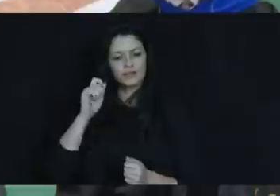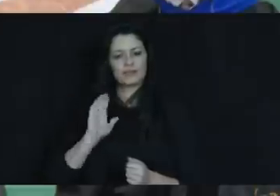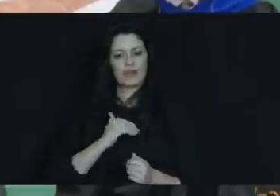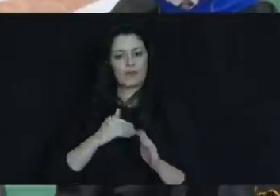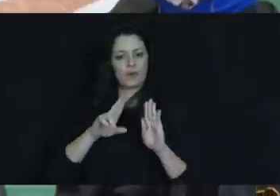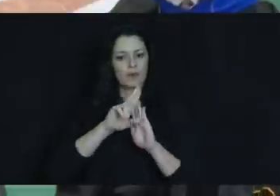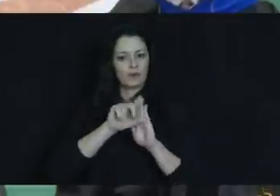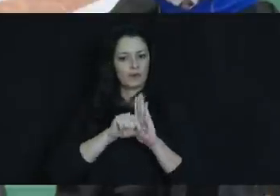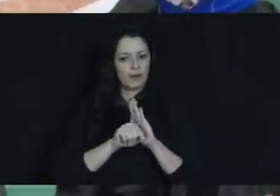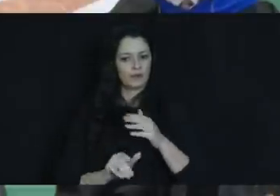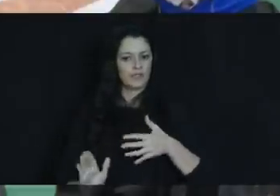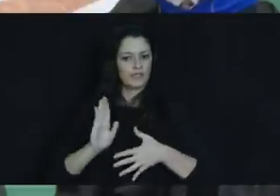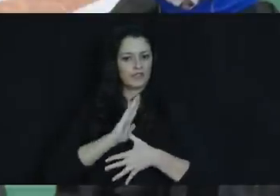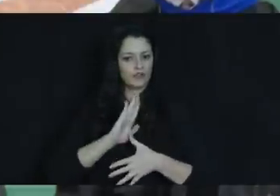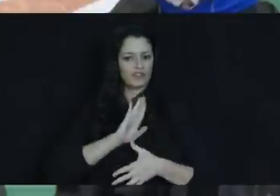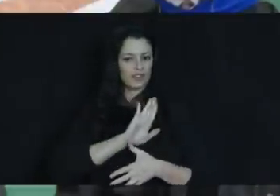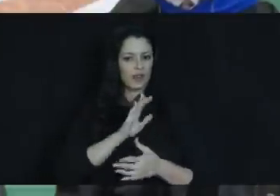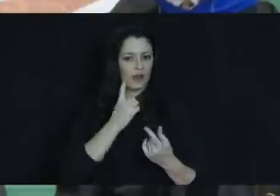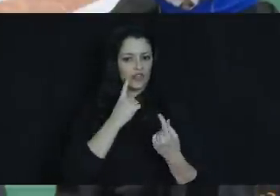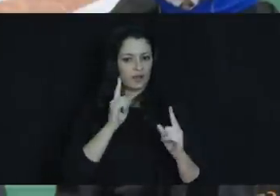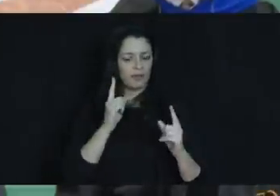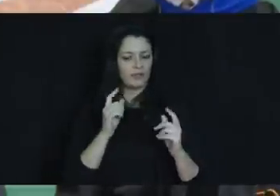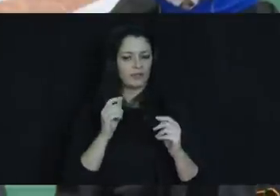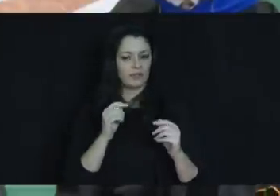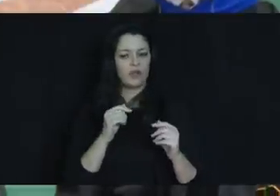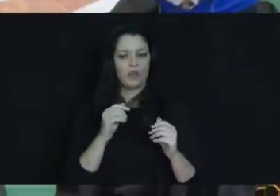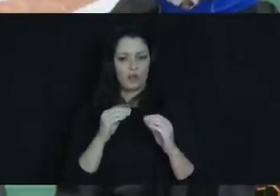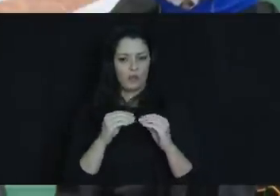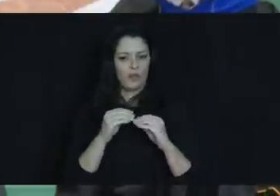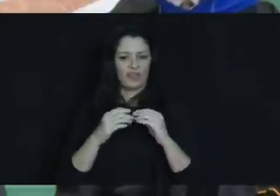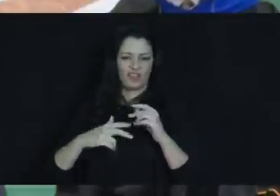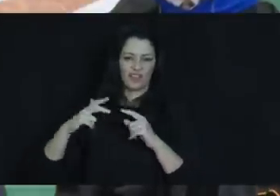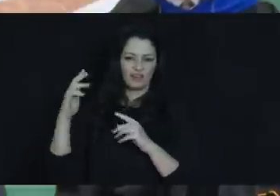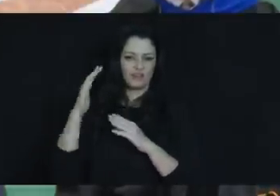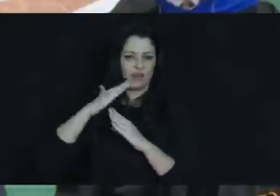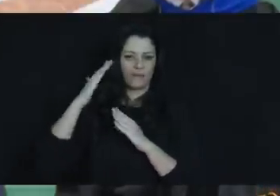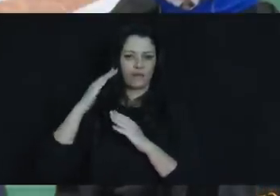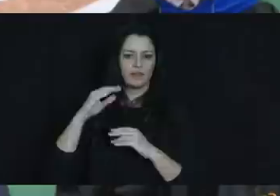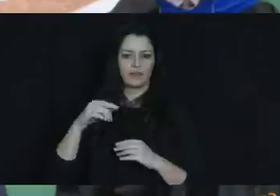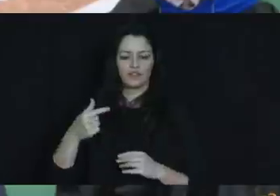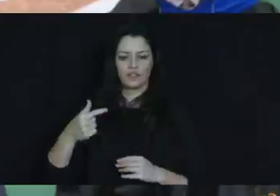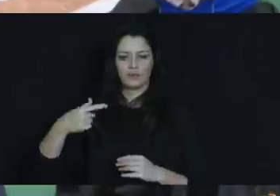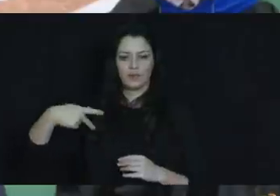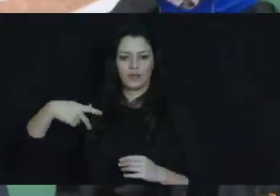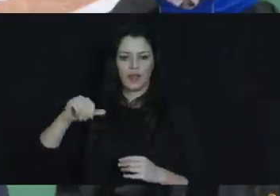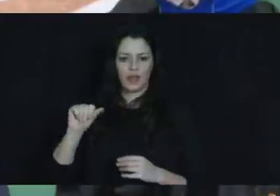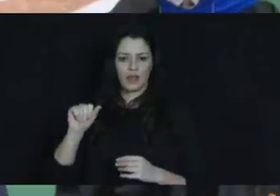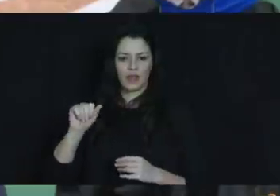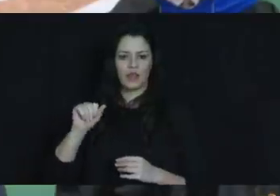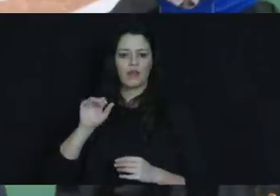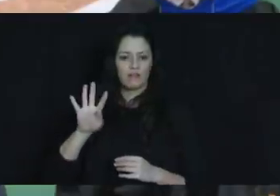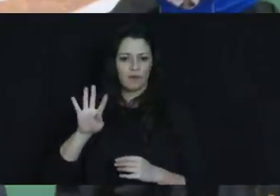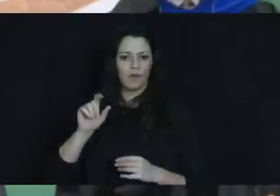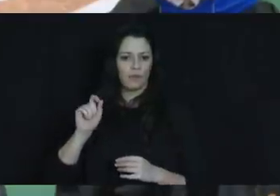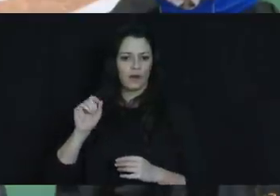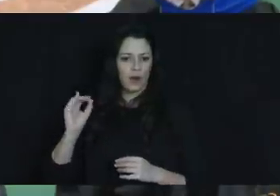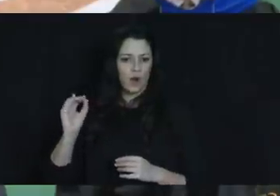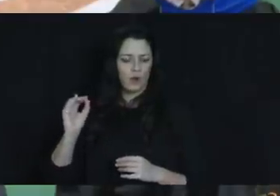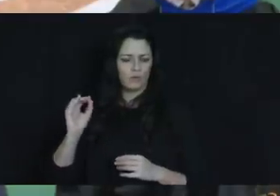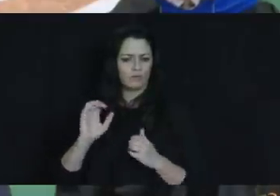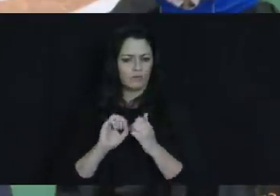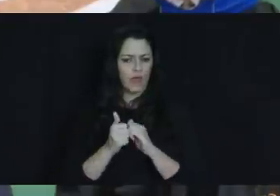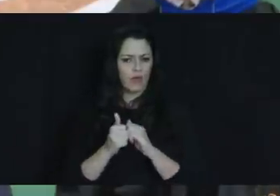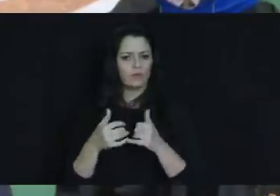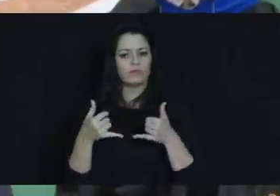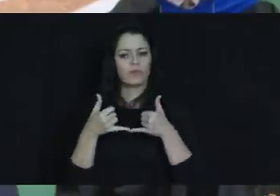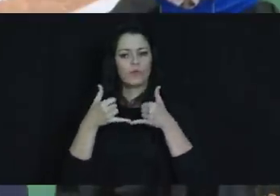undergraduate seniors with the highest grade point average of 4.0 by awarding the King O'Neill